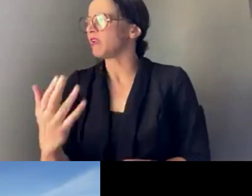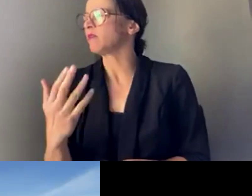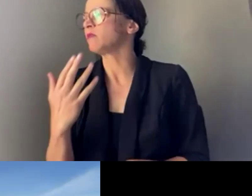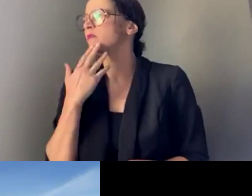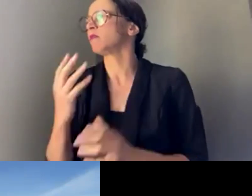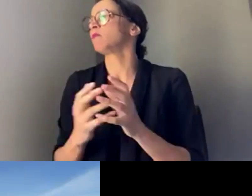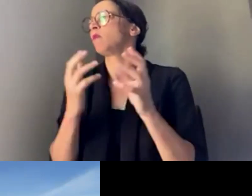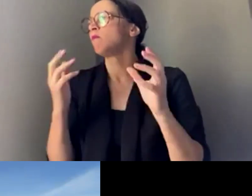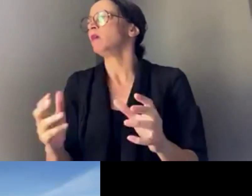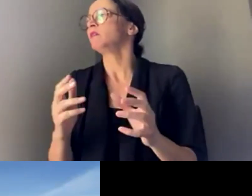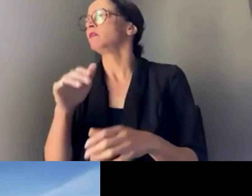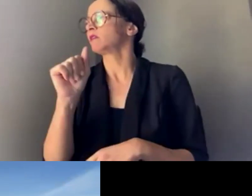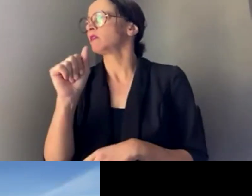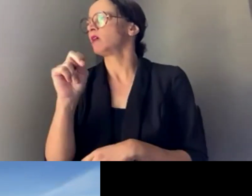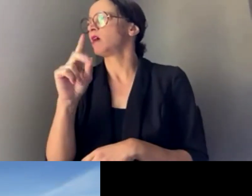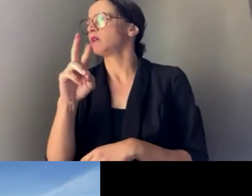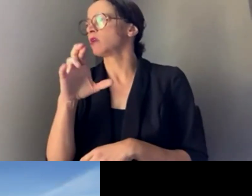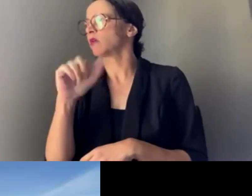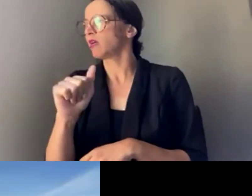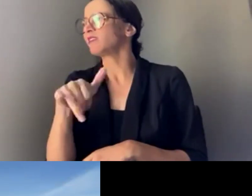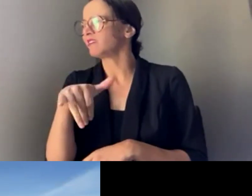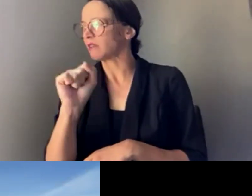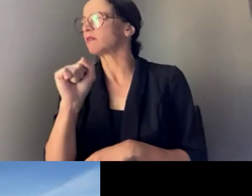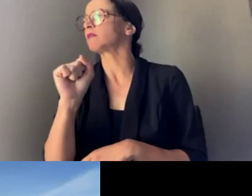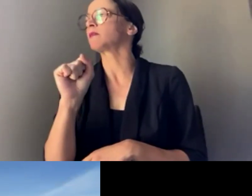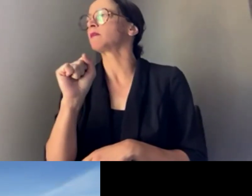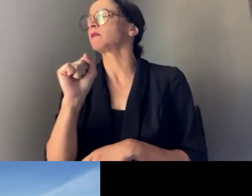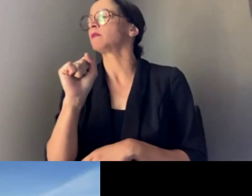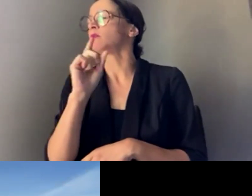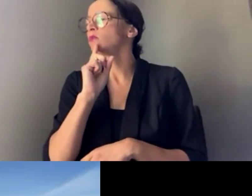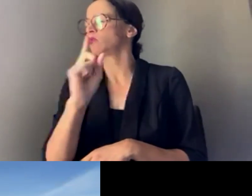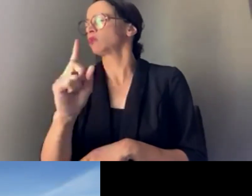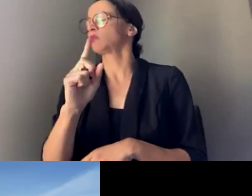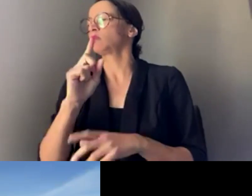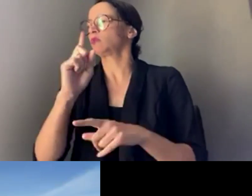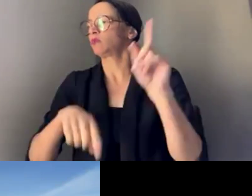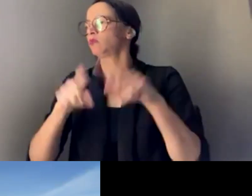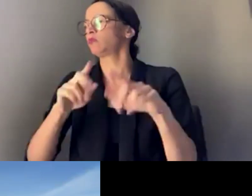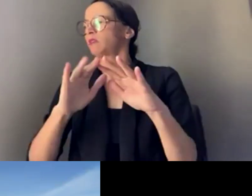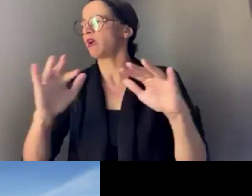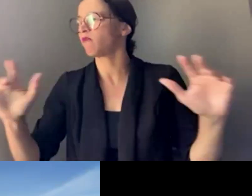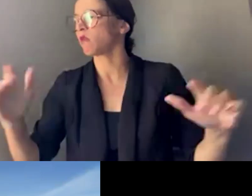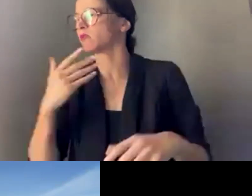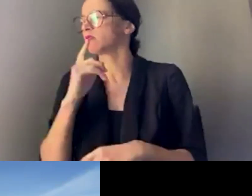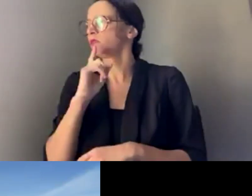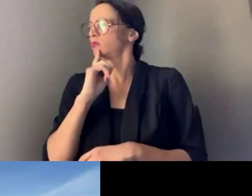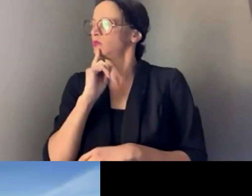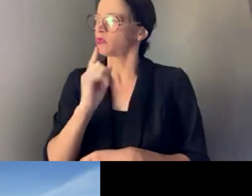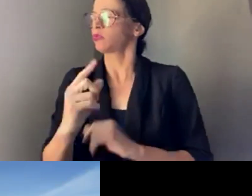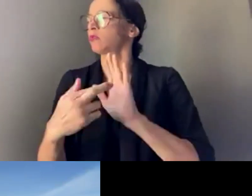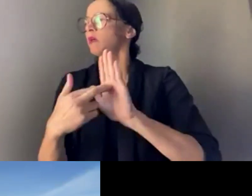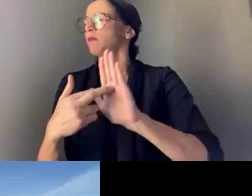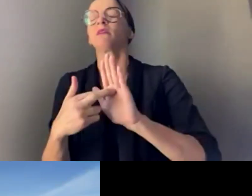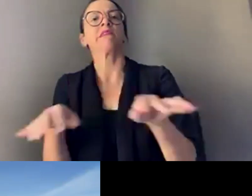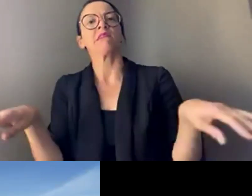representation, and so again, being very intentional about the membership and having that true piece